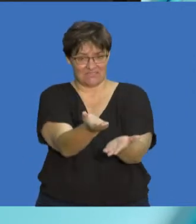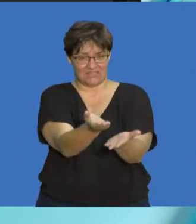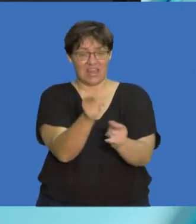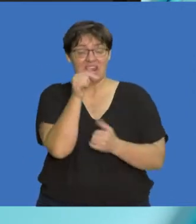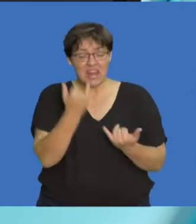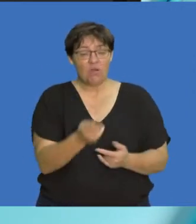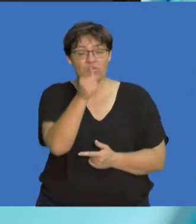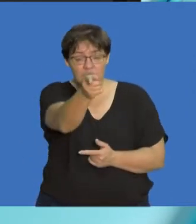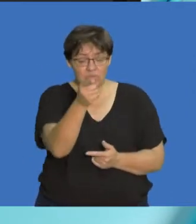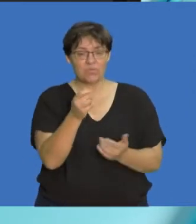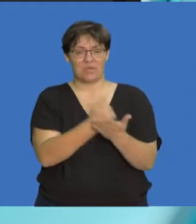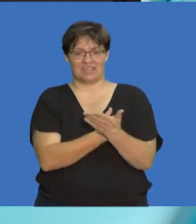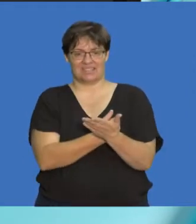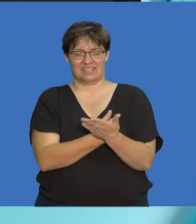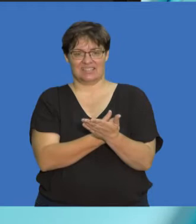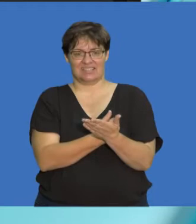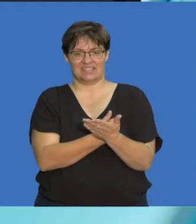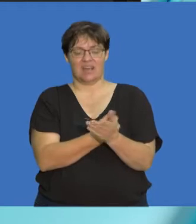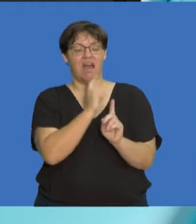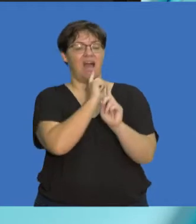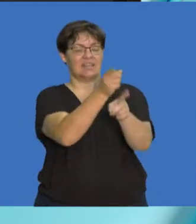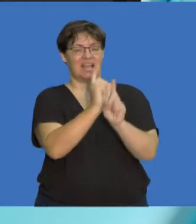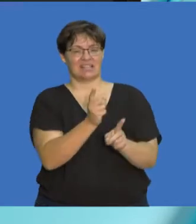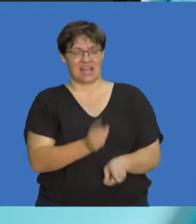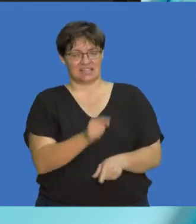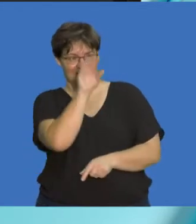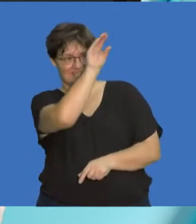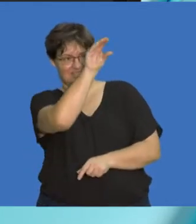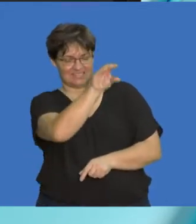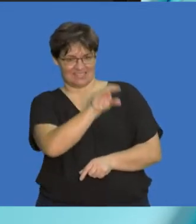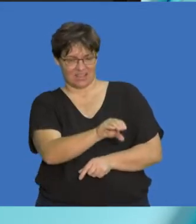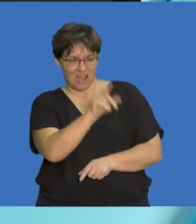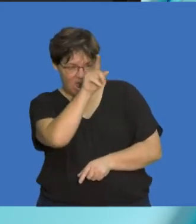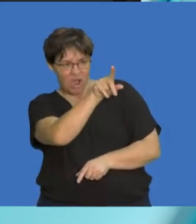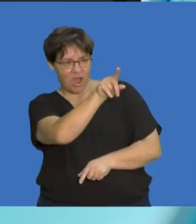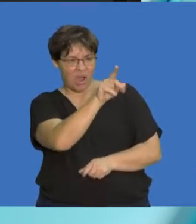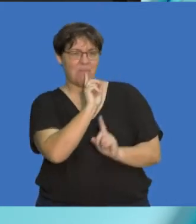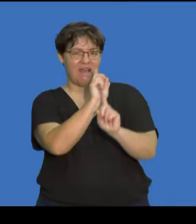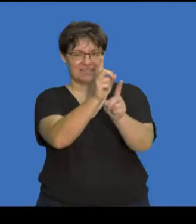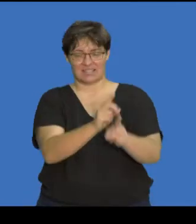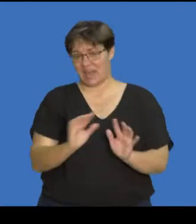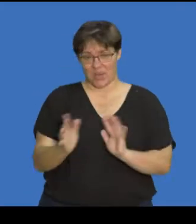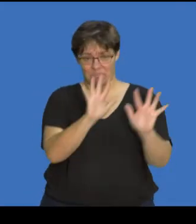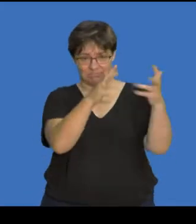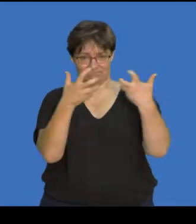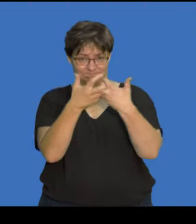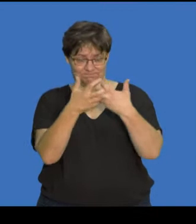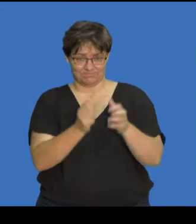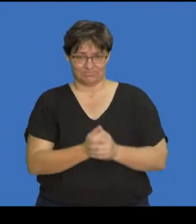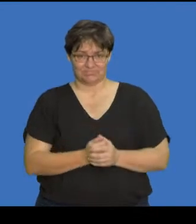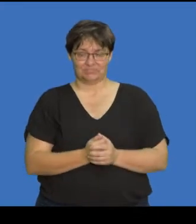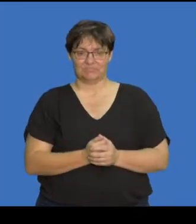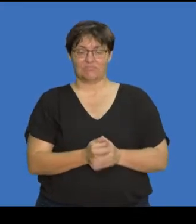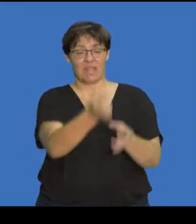expected to answer certain questions based on that information. Okay, the information tells